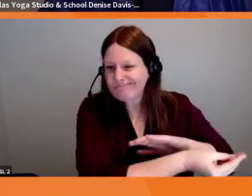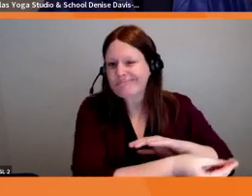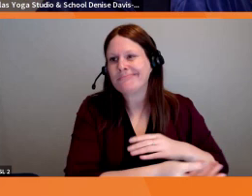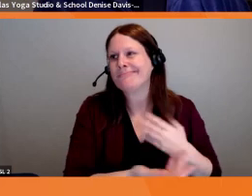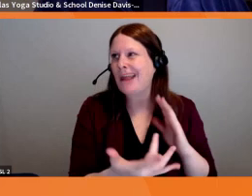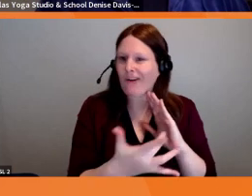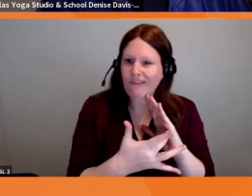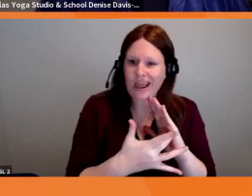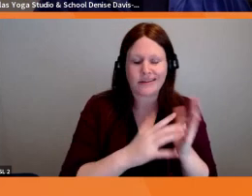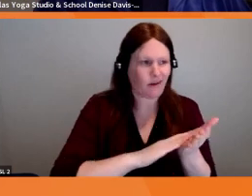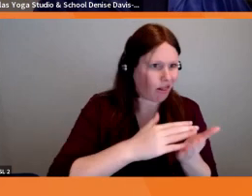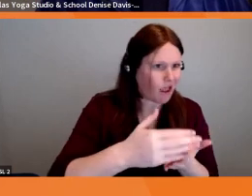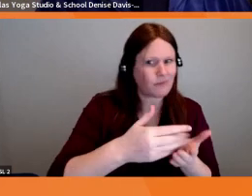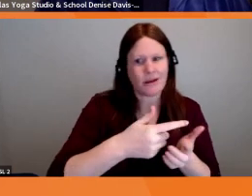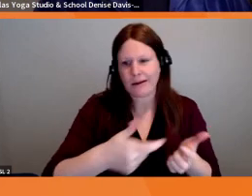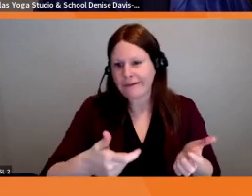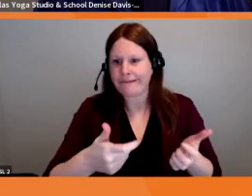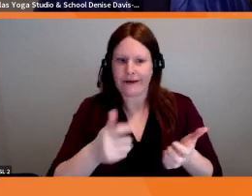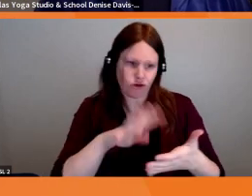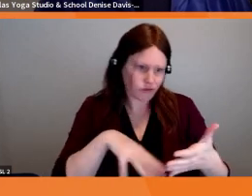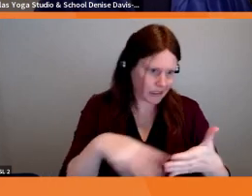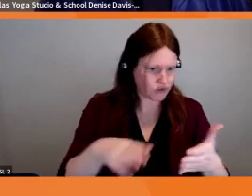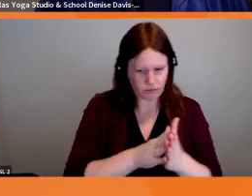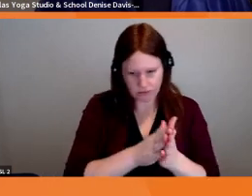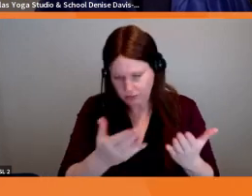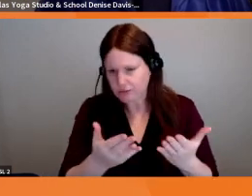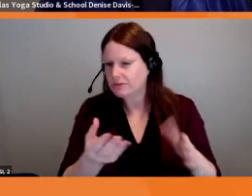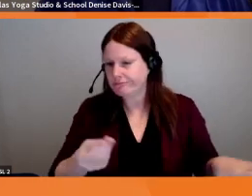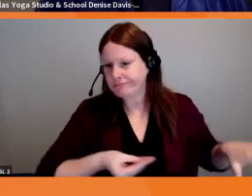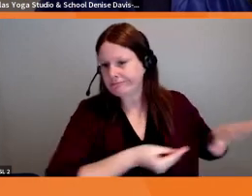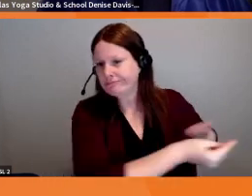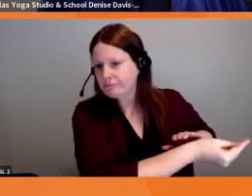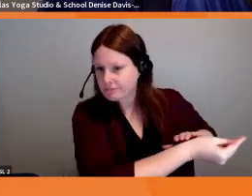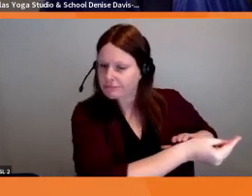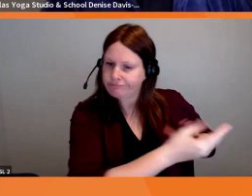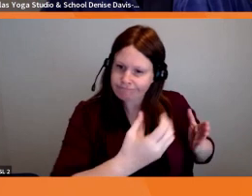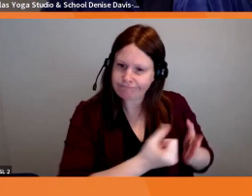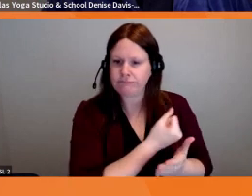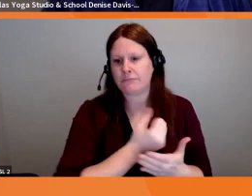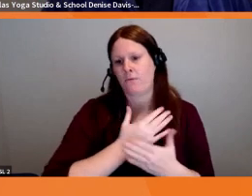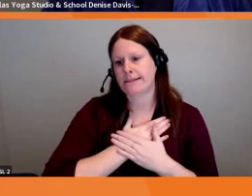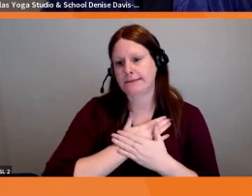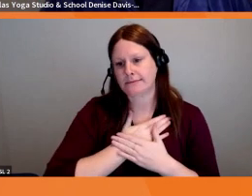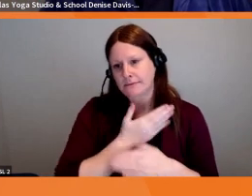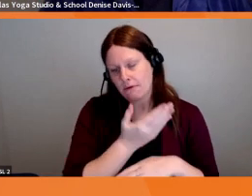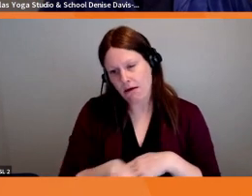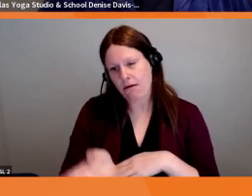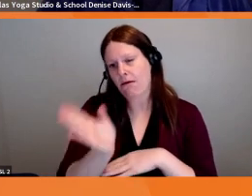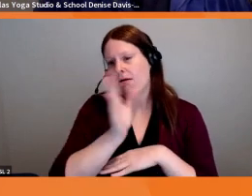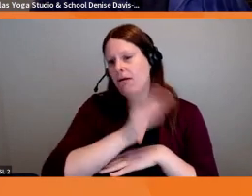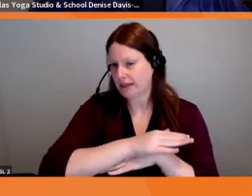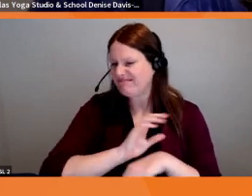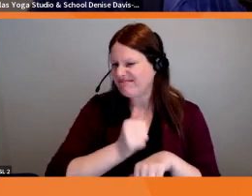our planner, right? Having a full day to rest and strategies to plan for that.